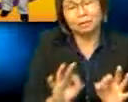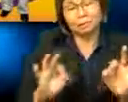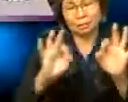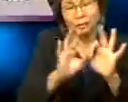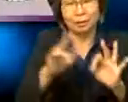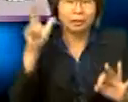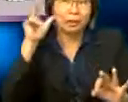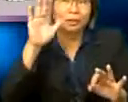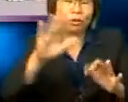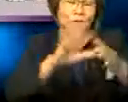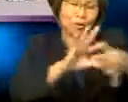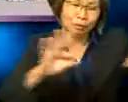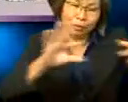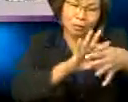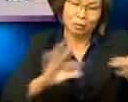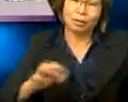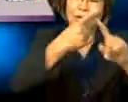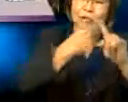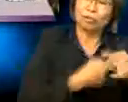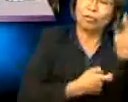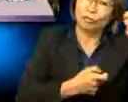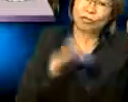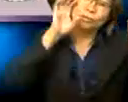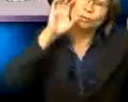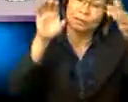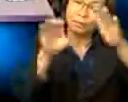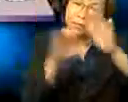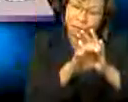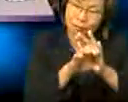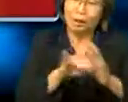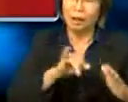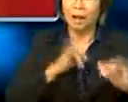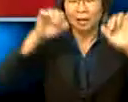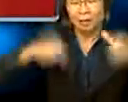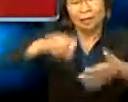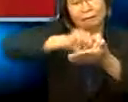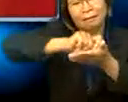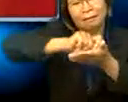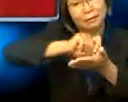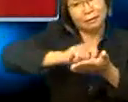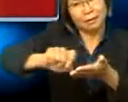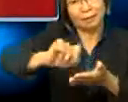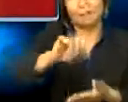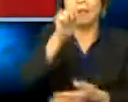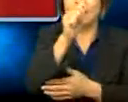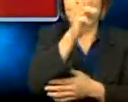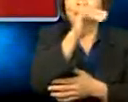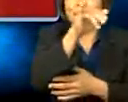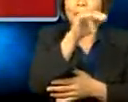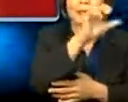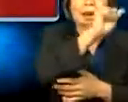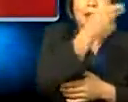composition, Siti. From the first picture, I can write, Aming is a